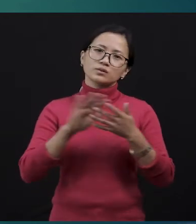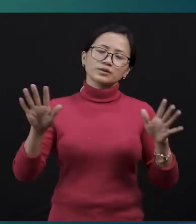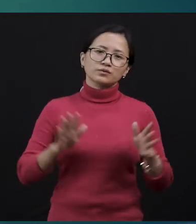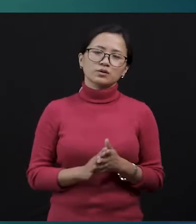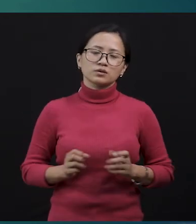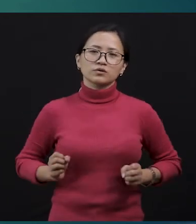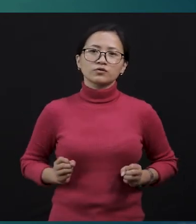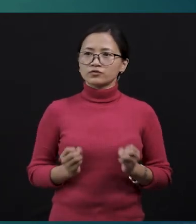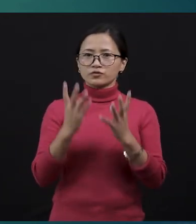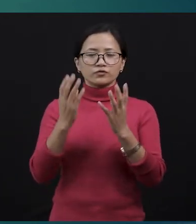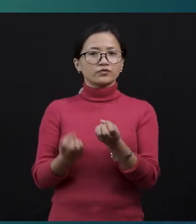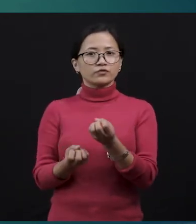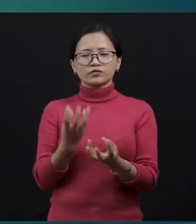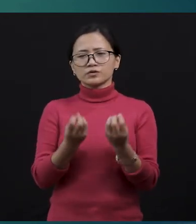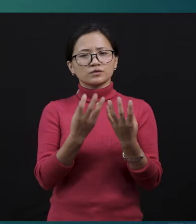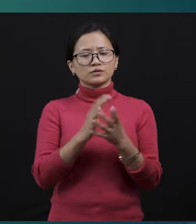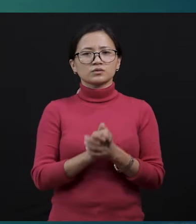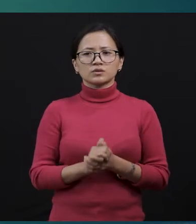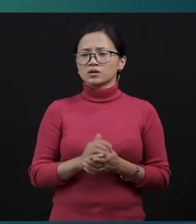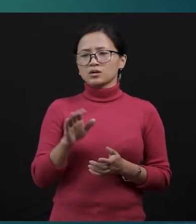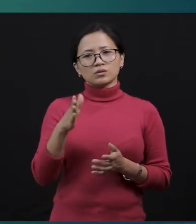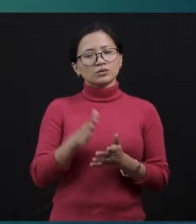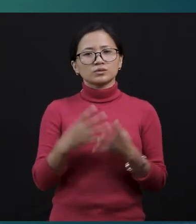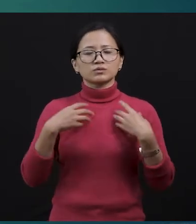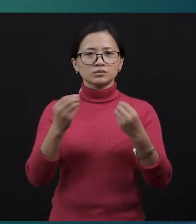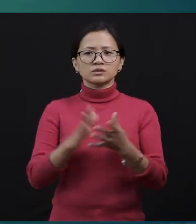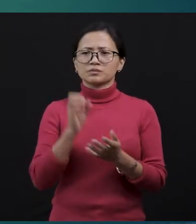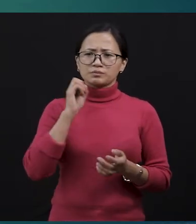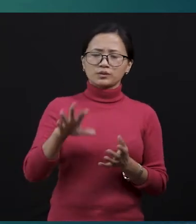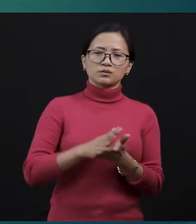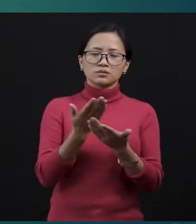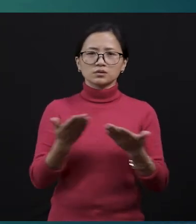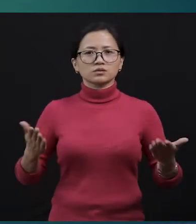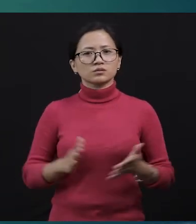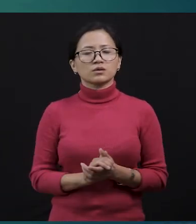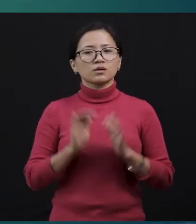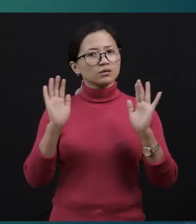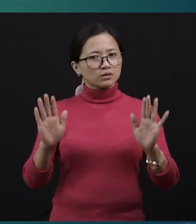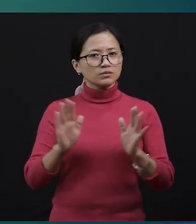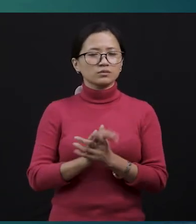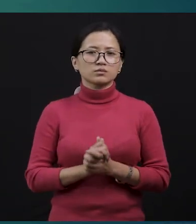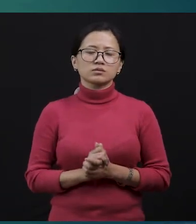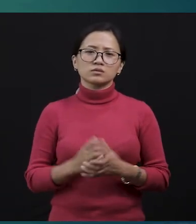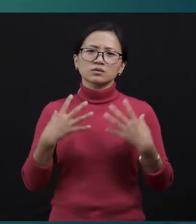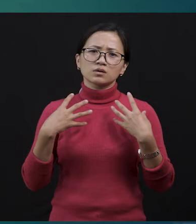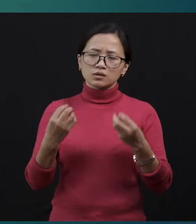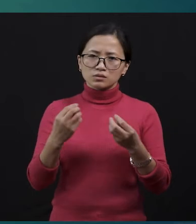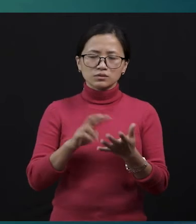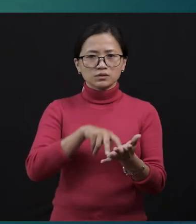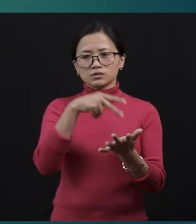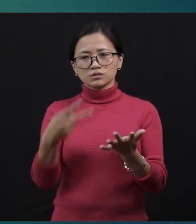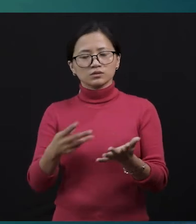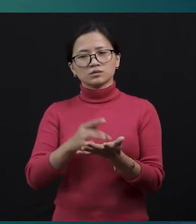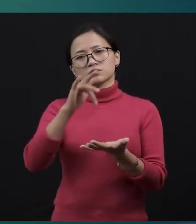still hoping. Nobody wants any bad things to happen to us, right? You don't want accidents to occur in your family. You don't want accidents to